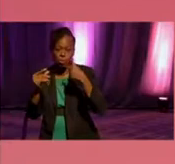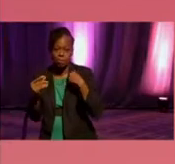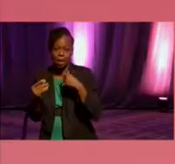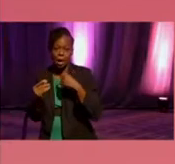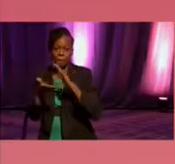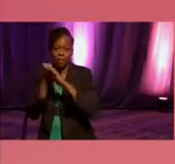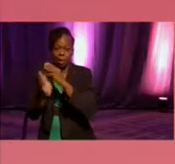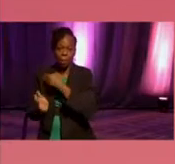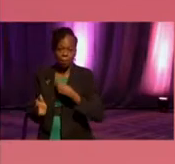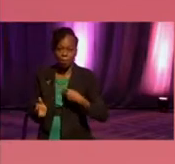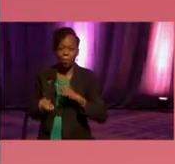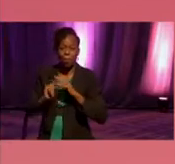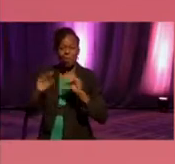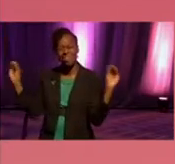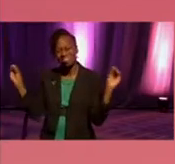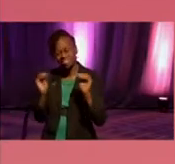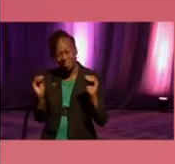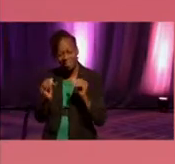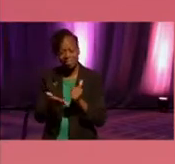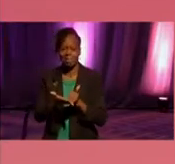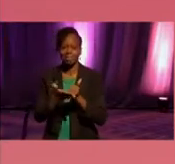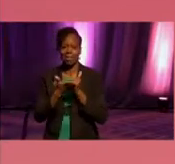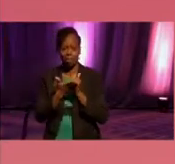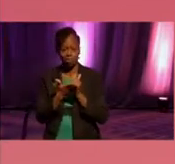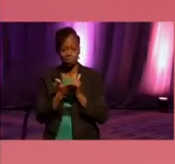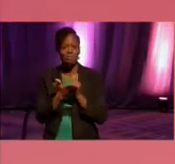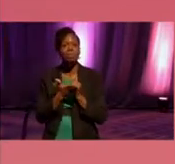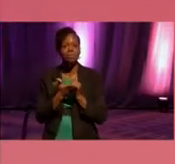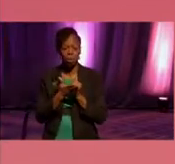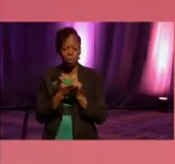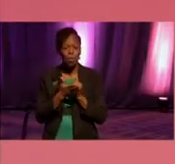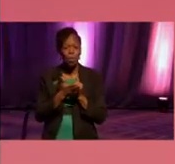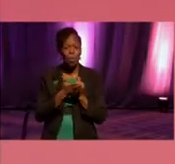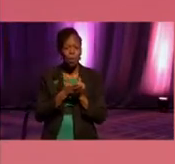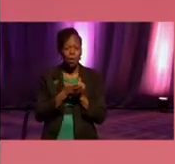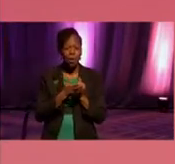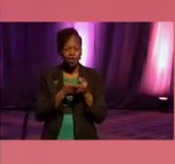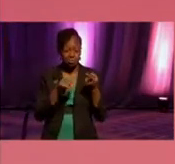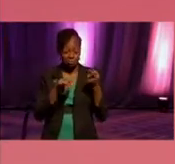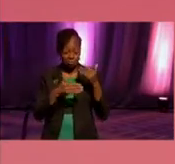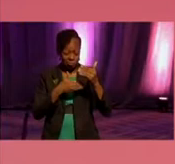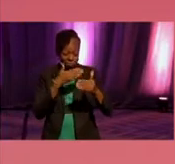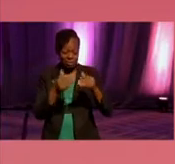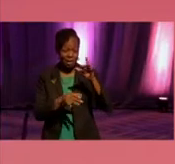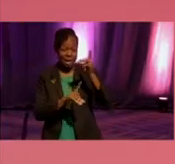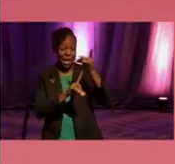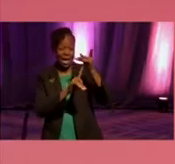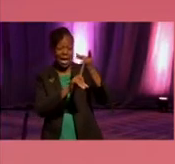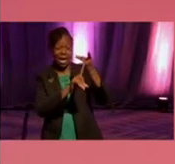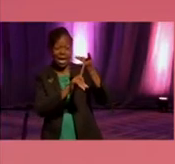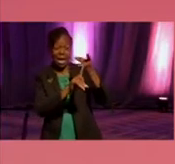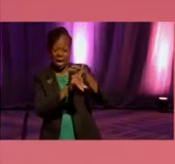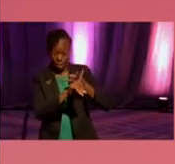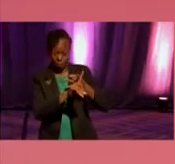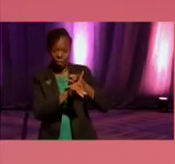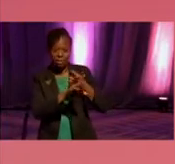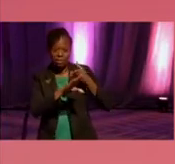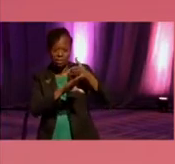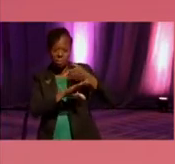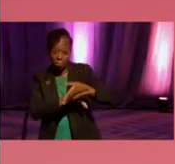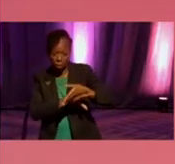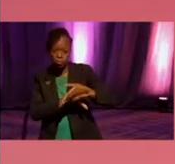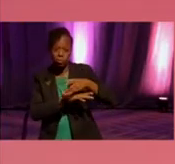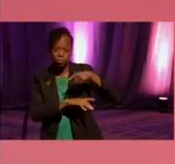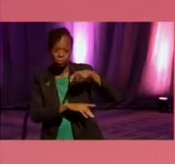nothing helped. So ultimately, at 8 months postpartum, my therapist recommended that I check into